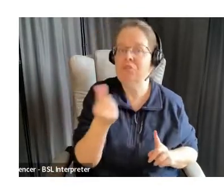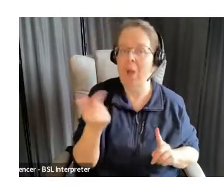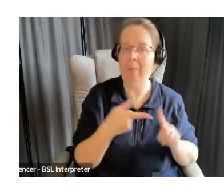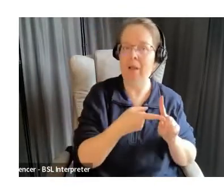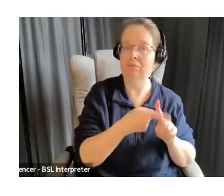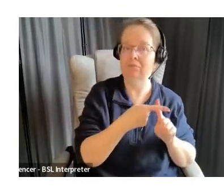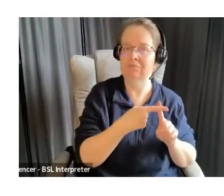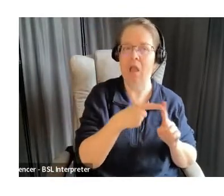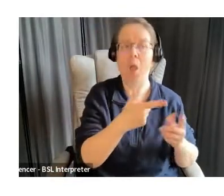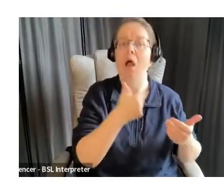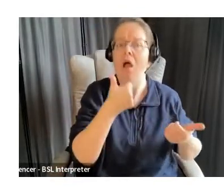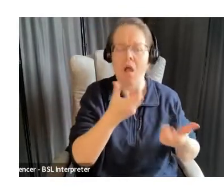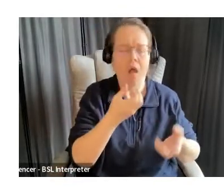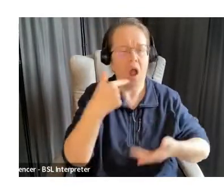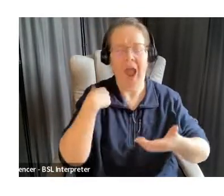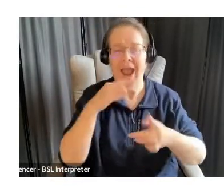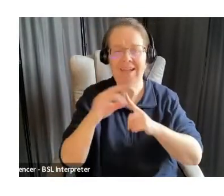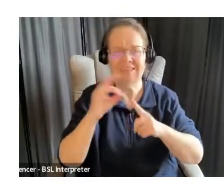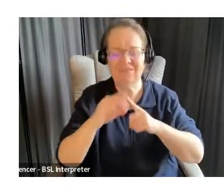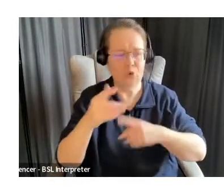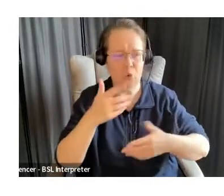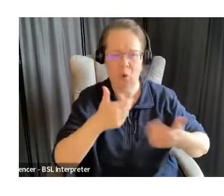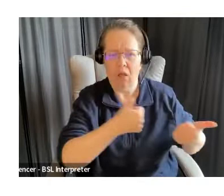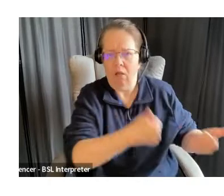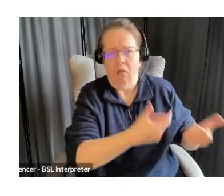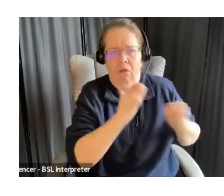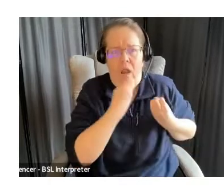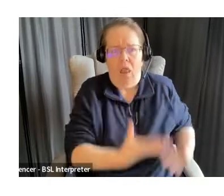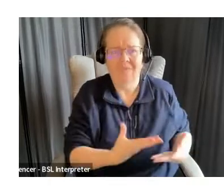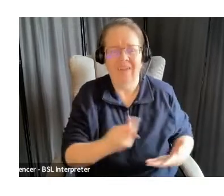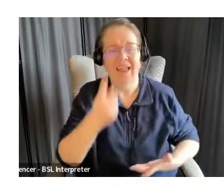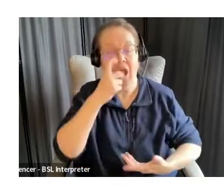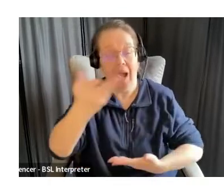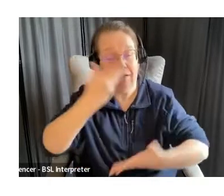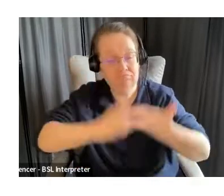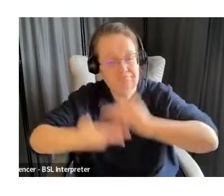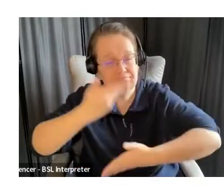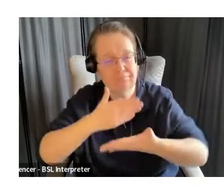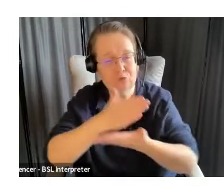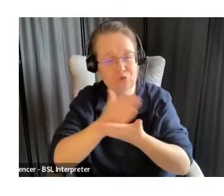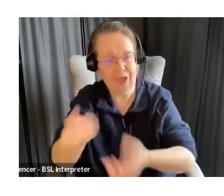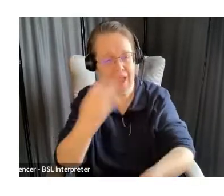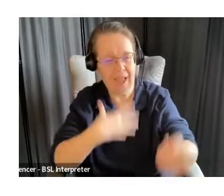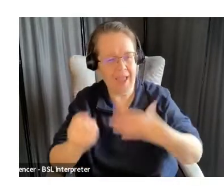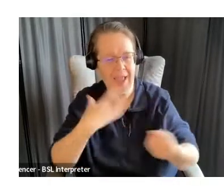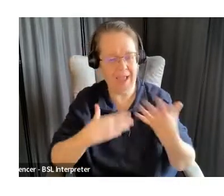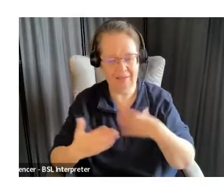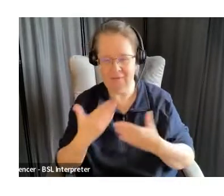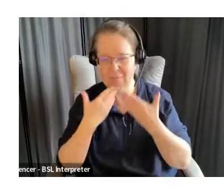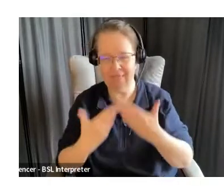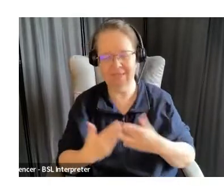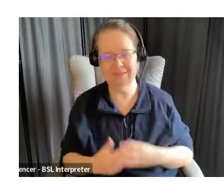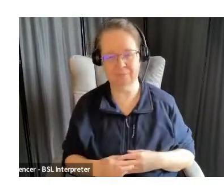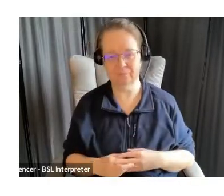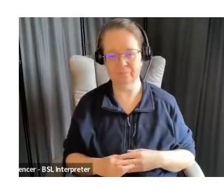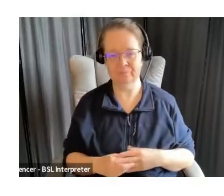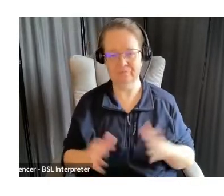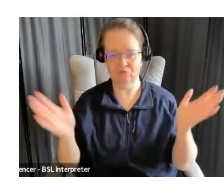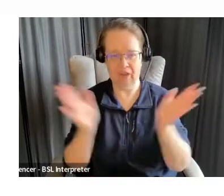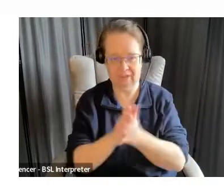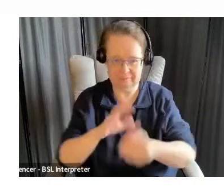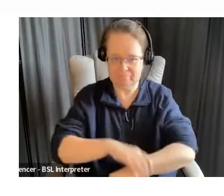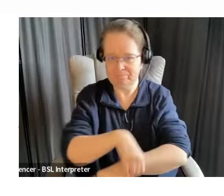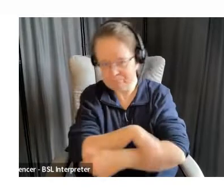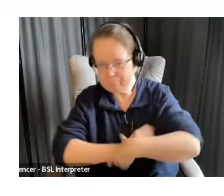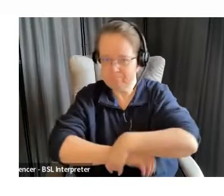some success with your interview. And so I would like you to share that, what's worked for you. So let's get stuck into it, Toby.